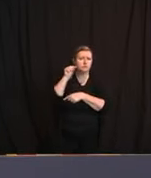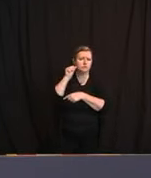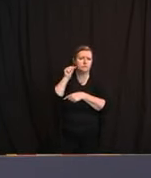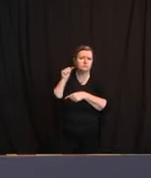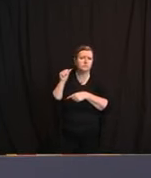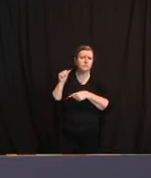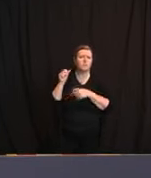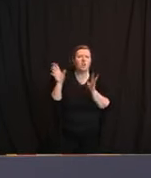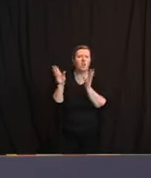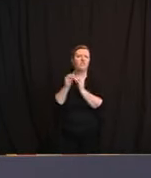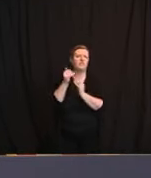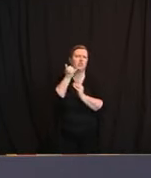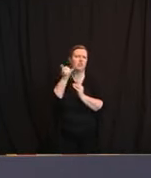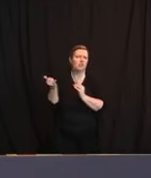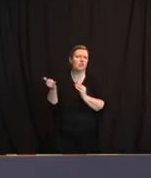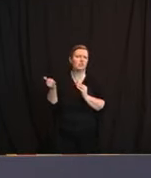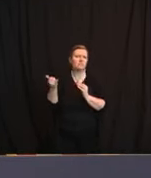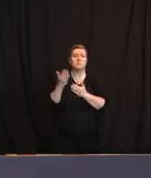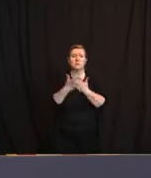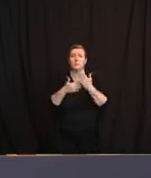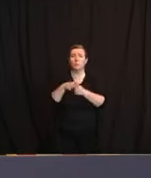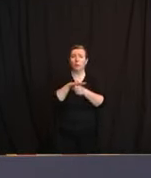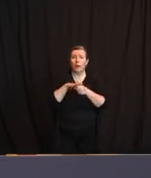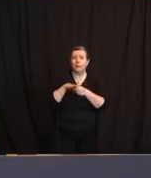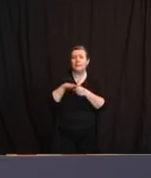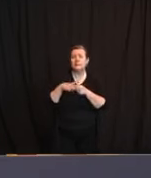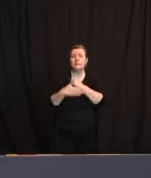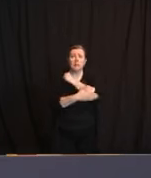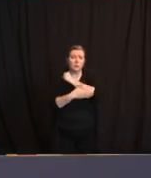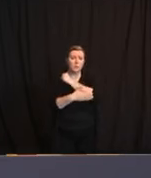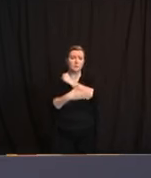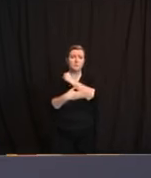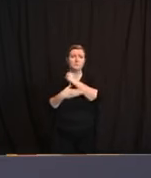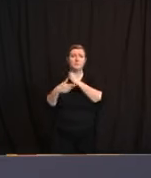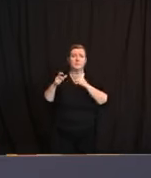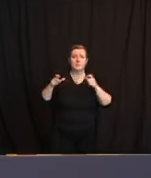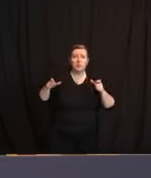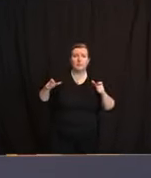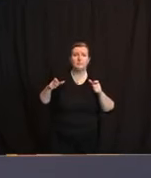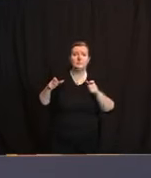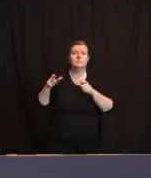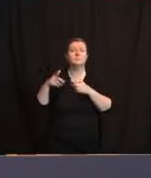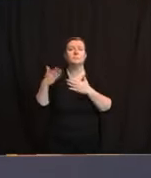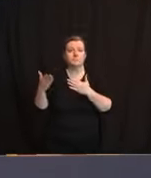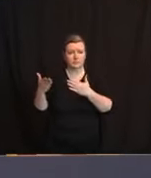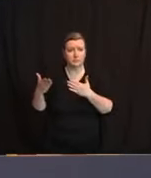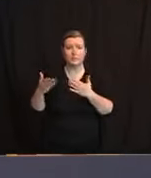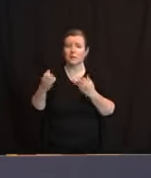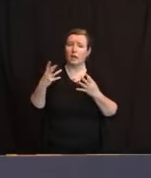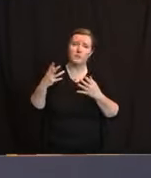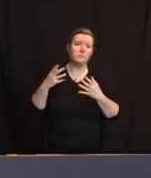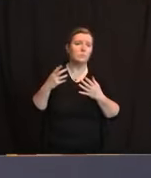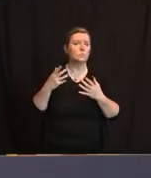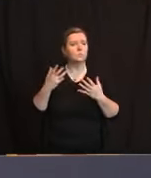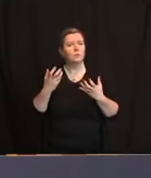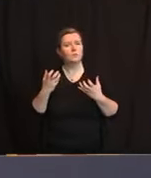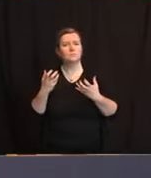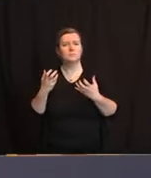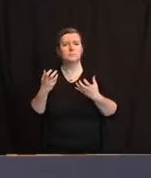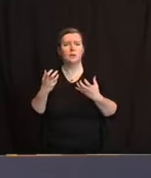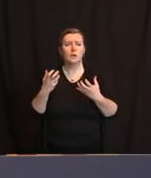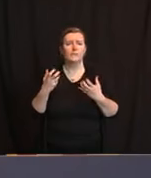as well as local and county officials. We'll have inevitably a lot of people who want to let some steam off. Who could